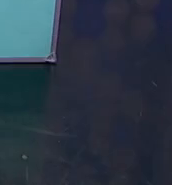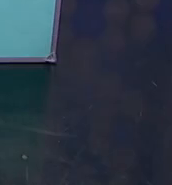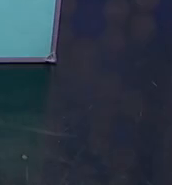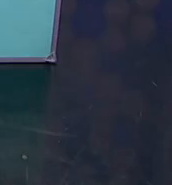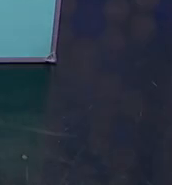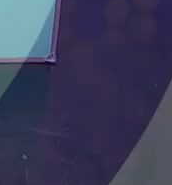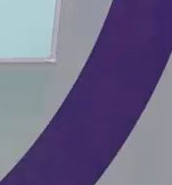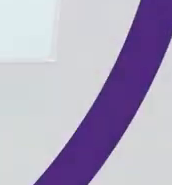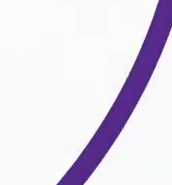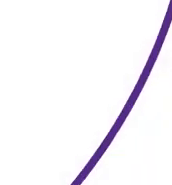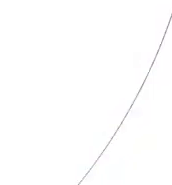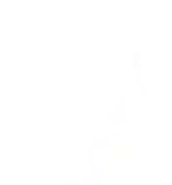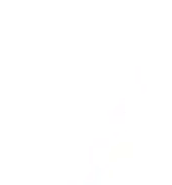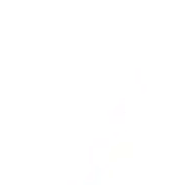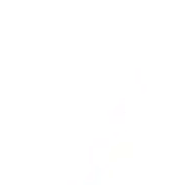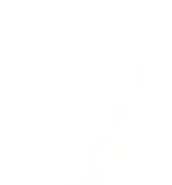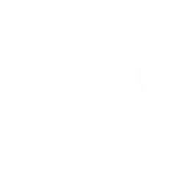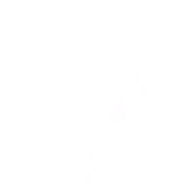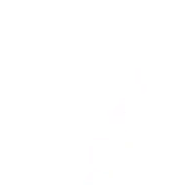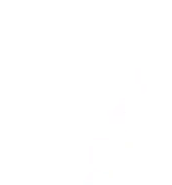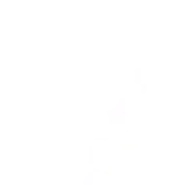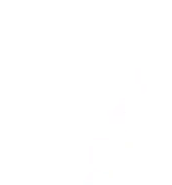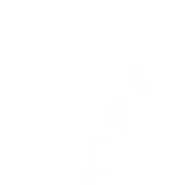The wheels on the bus.